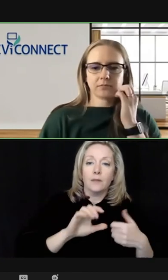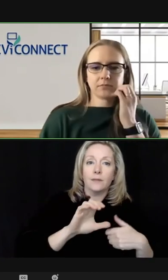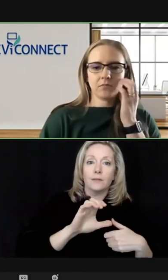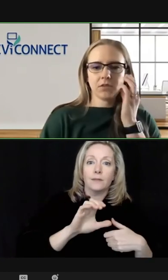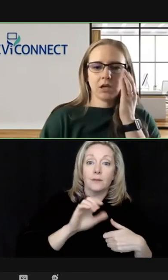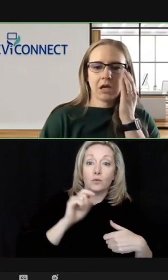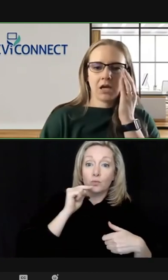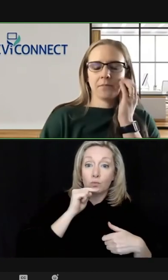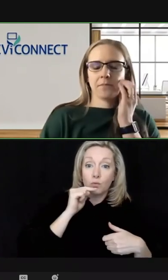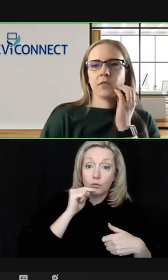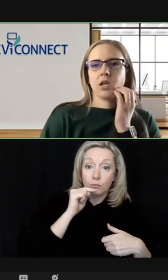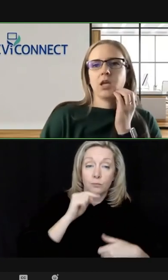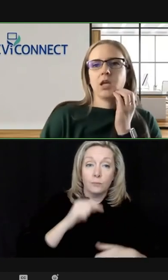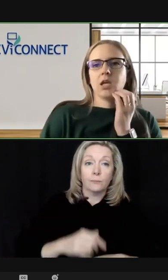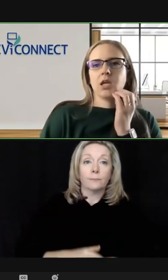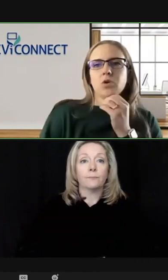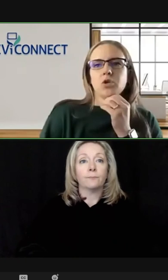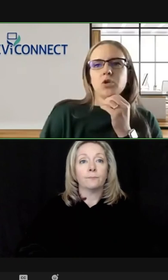here,